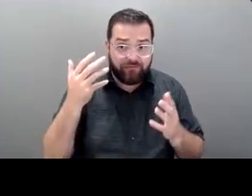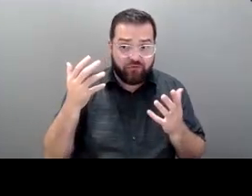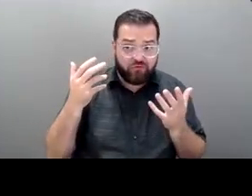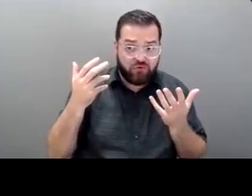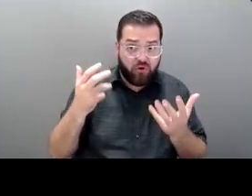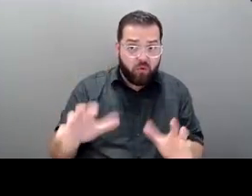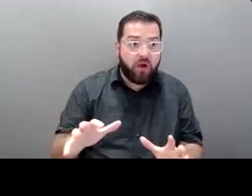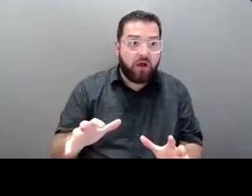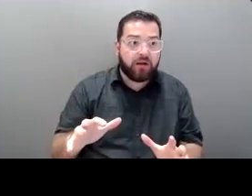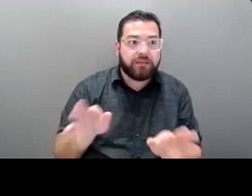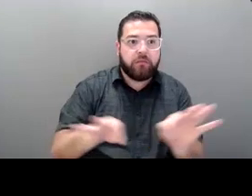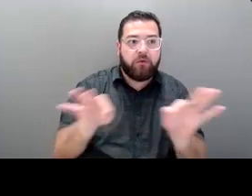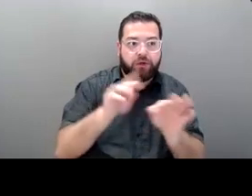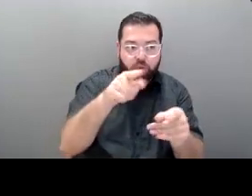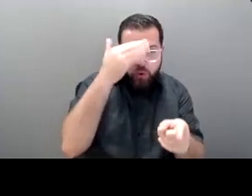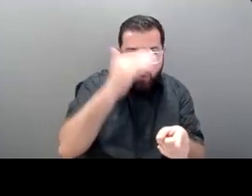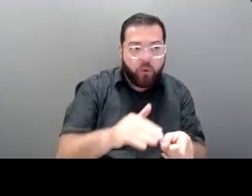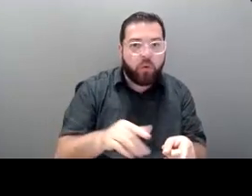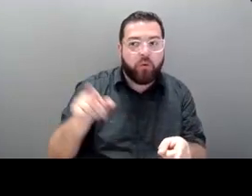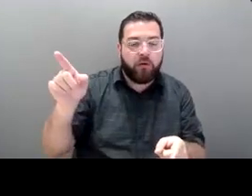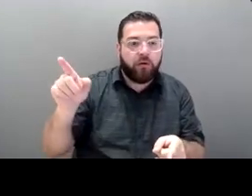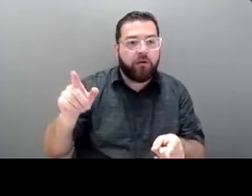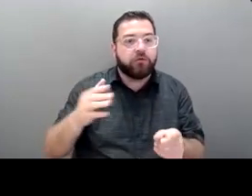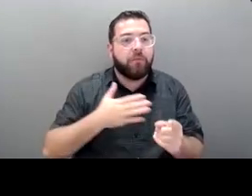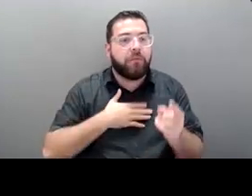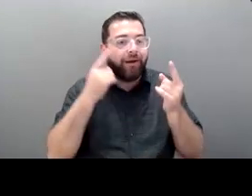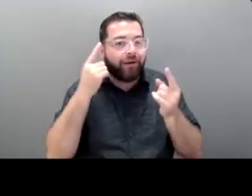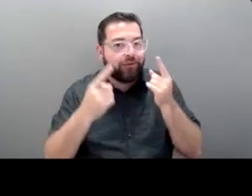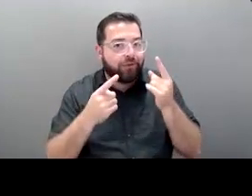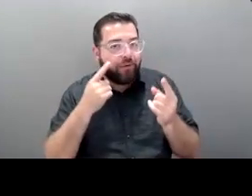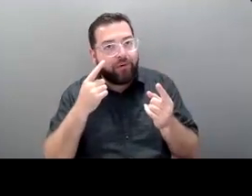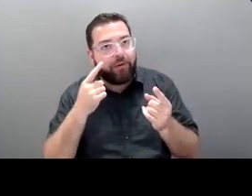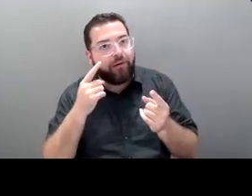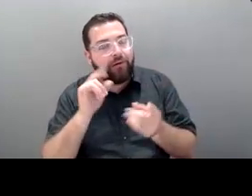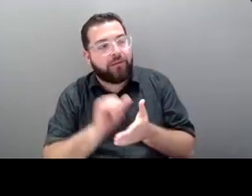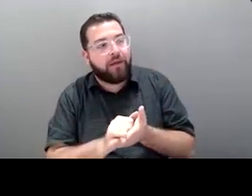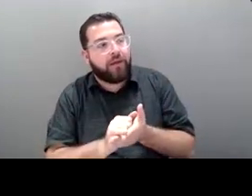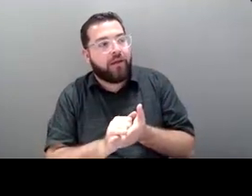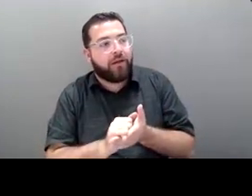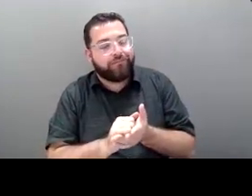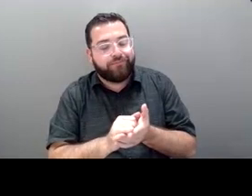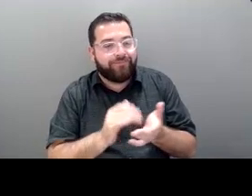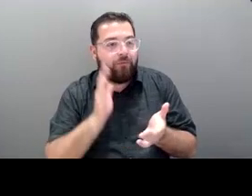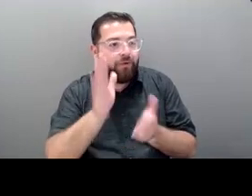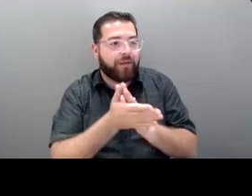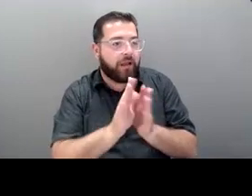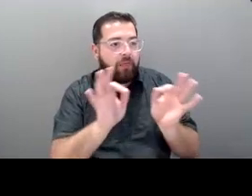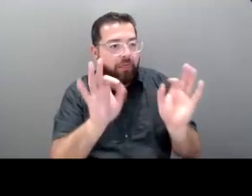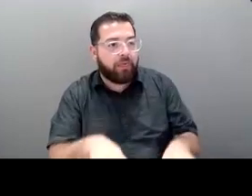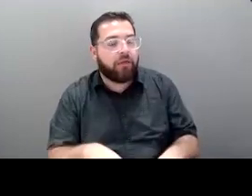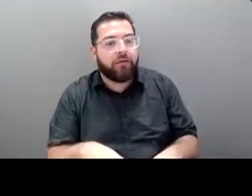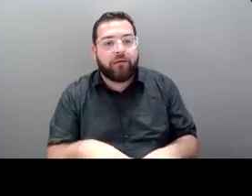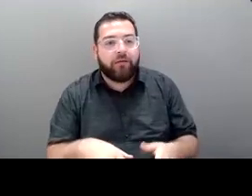this. Yeah. My thought is that it's going to become irrelevant anyway, because at some point I